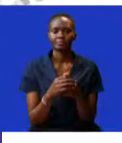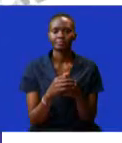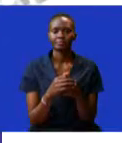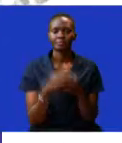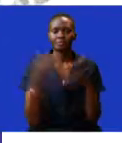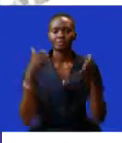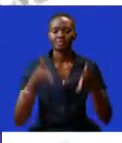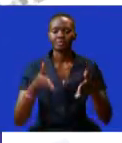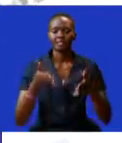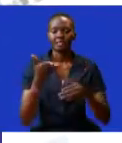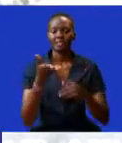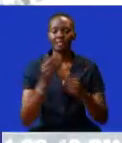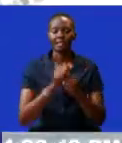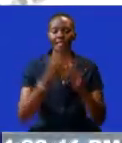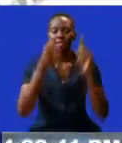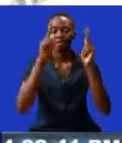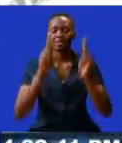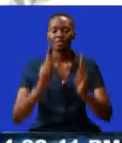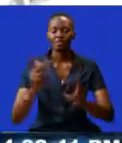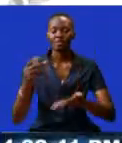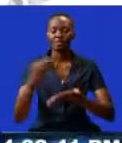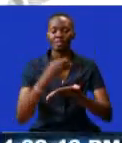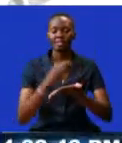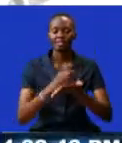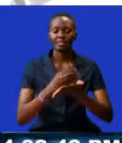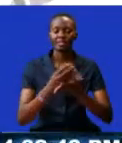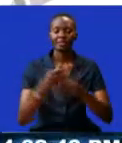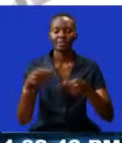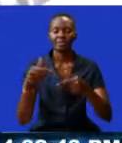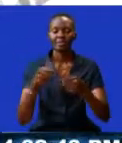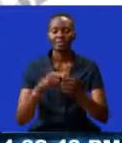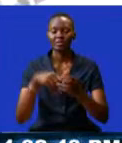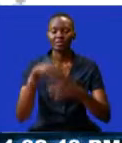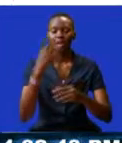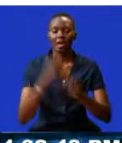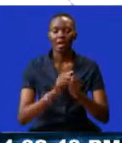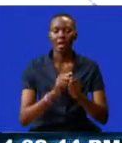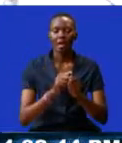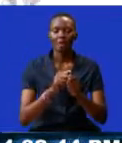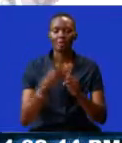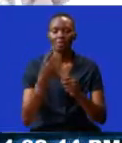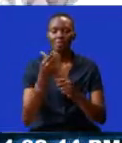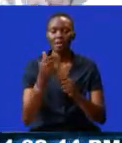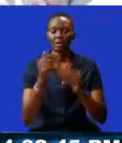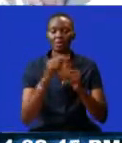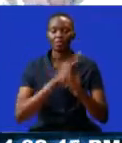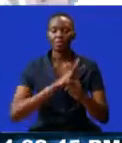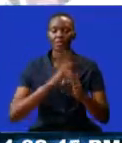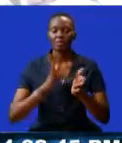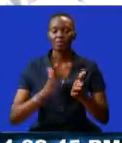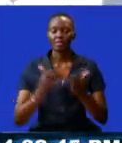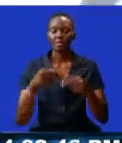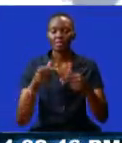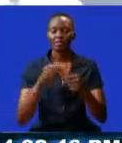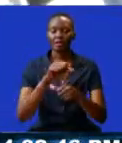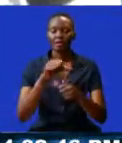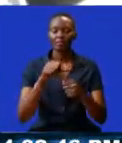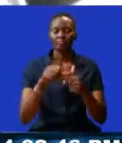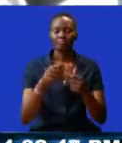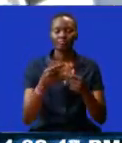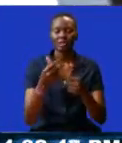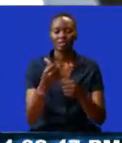Today we are here in Kisumu Central to give out checks to beneficiaries. We've given out money